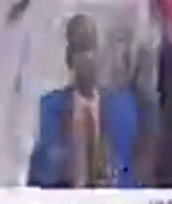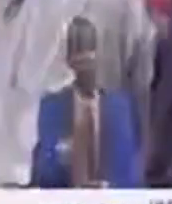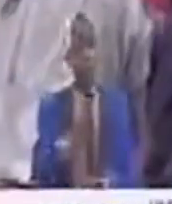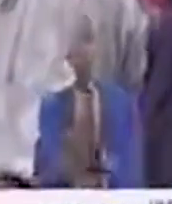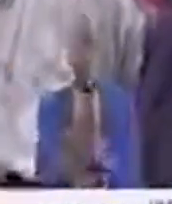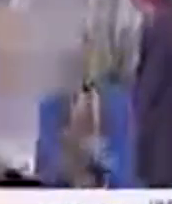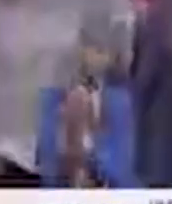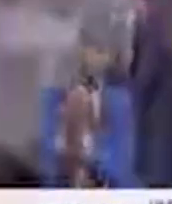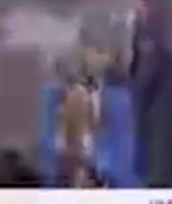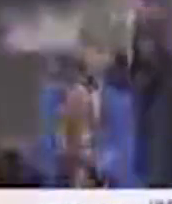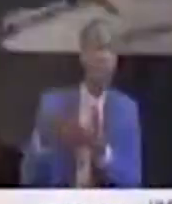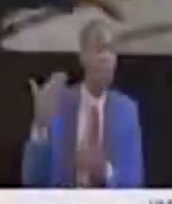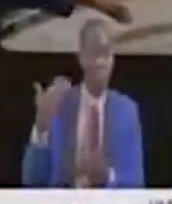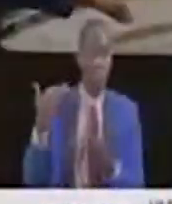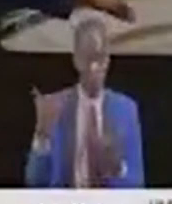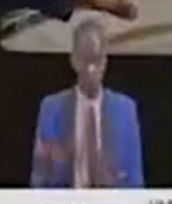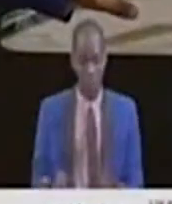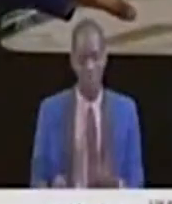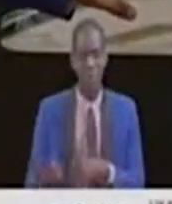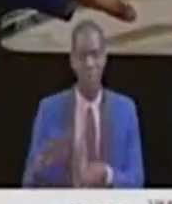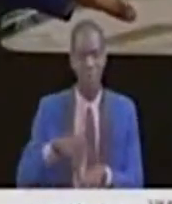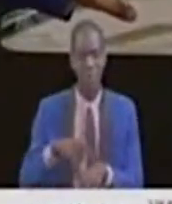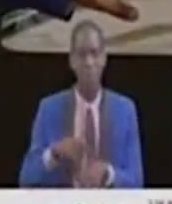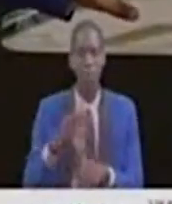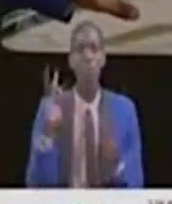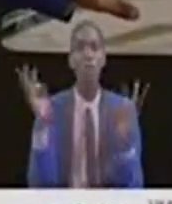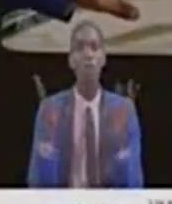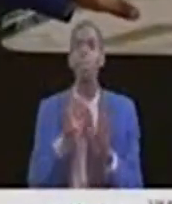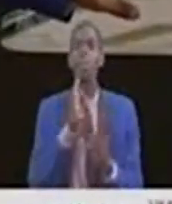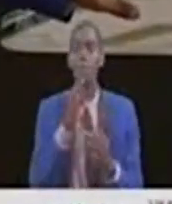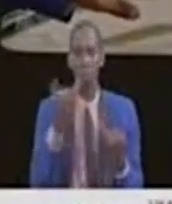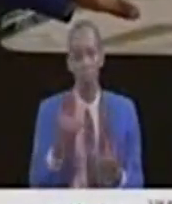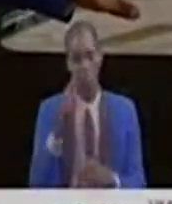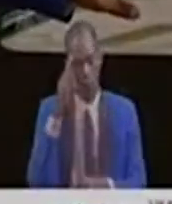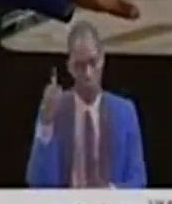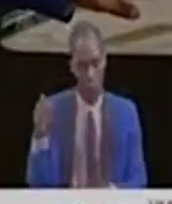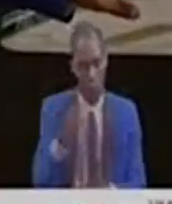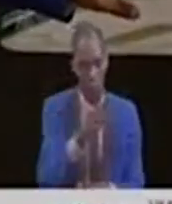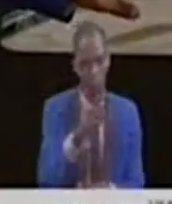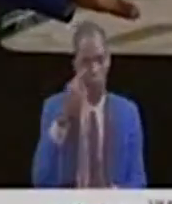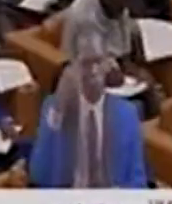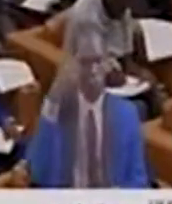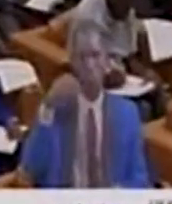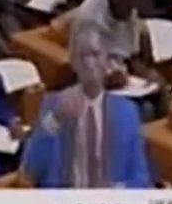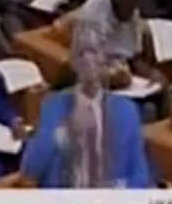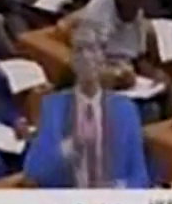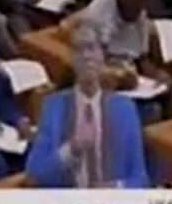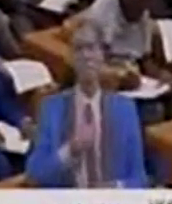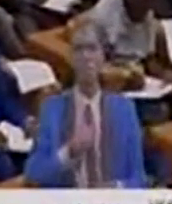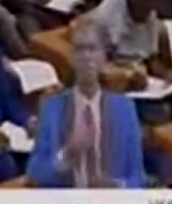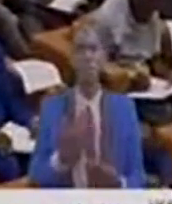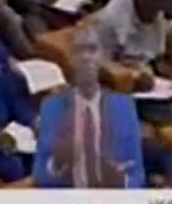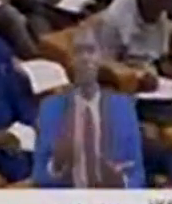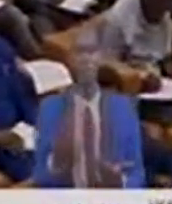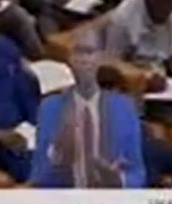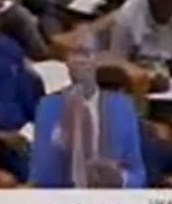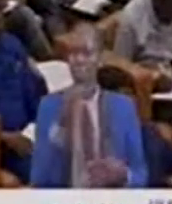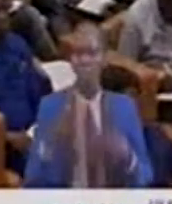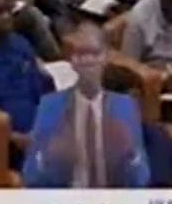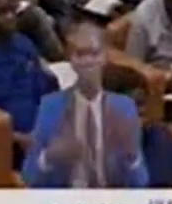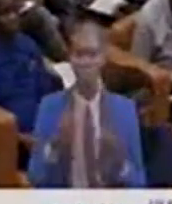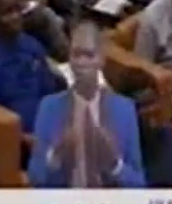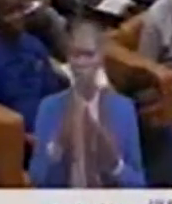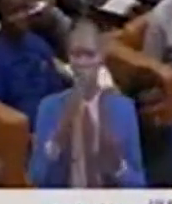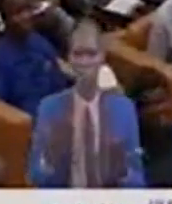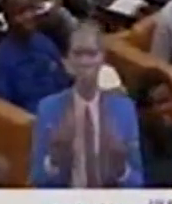days of victory, they have come for you. They have come for me. Looks like you are not excited